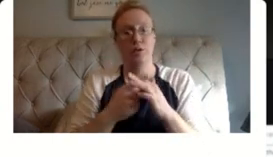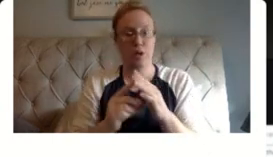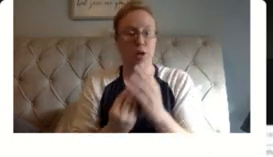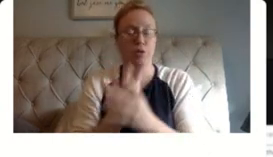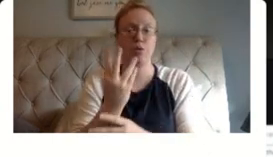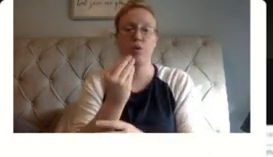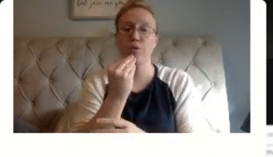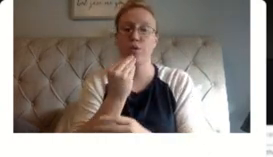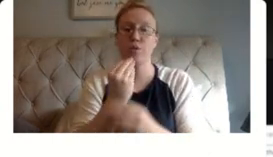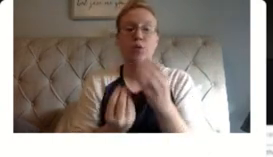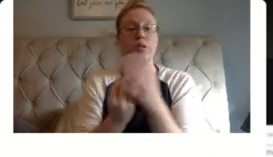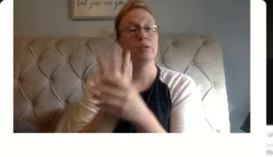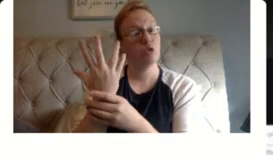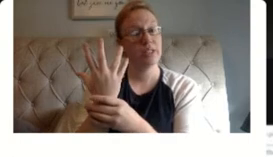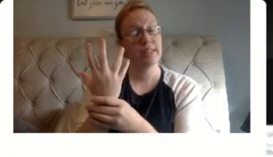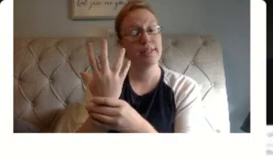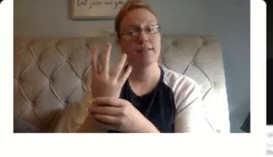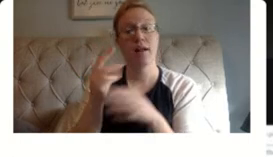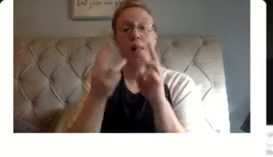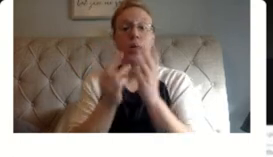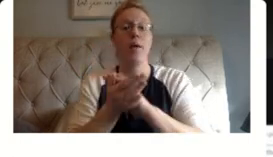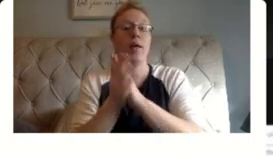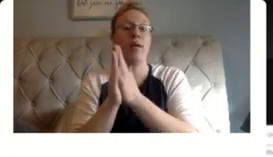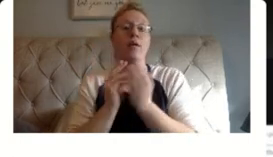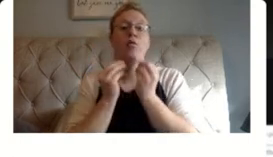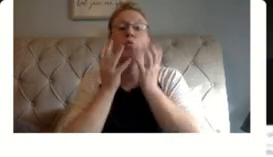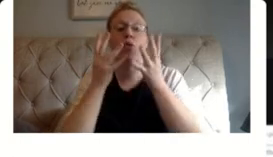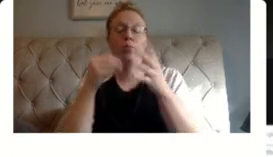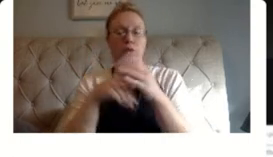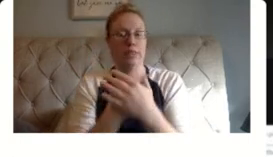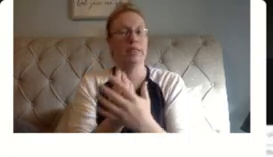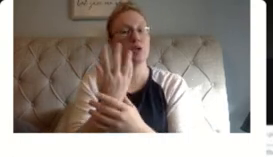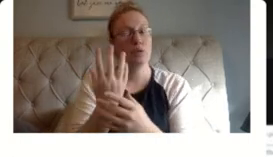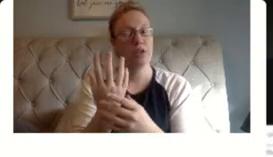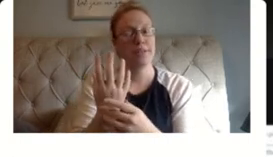growing food in spring. The weather becomes warmer in spring.